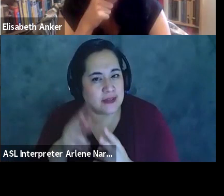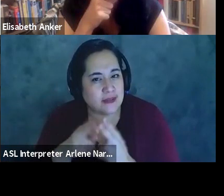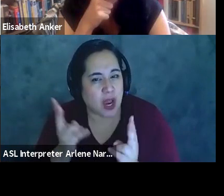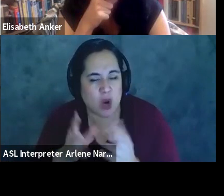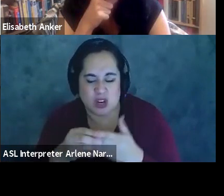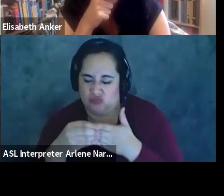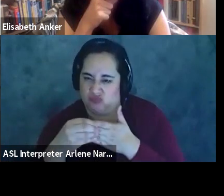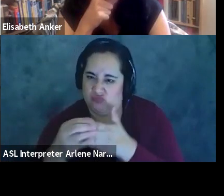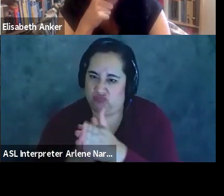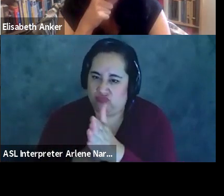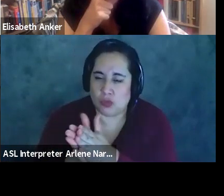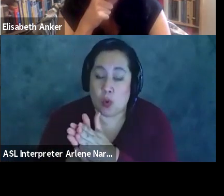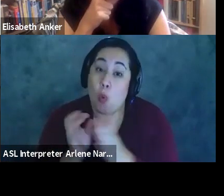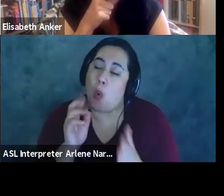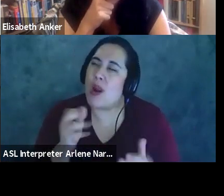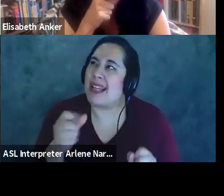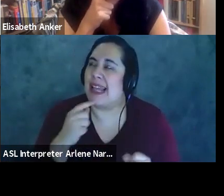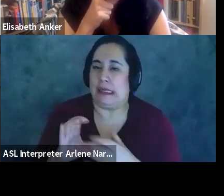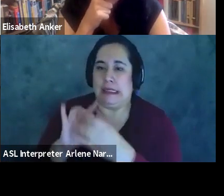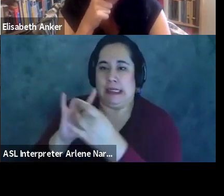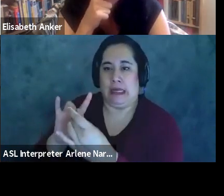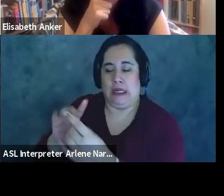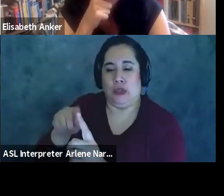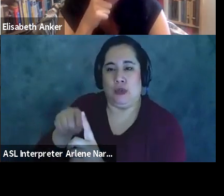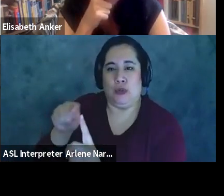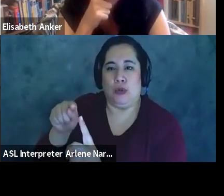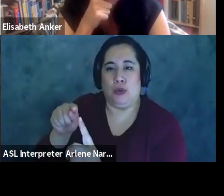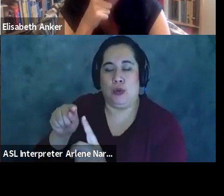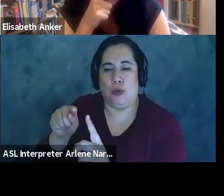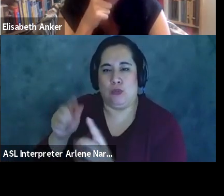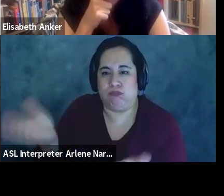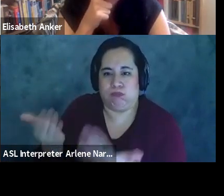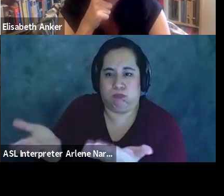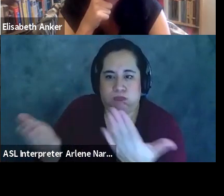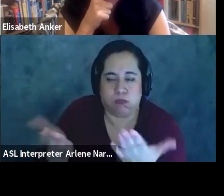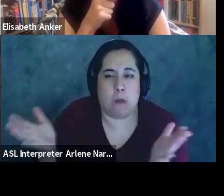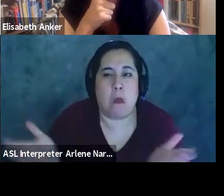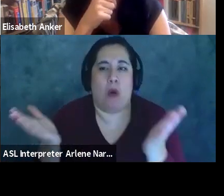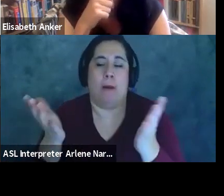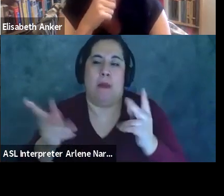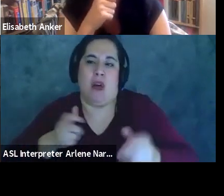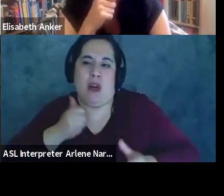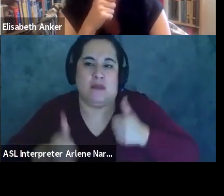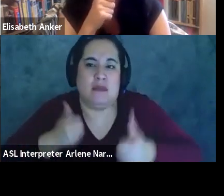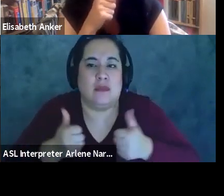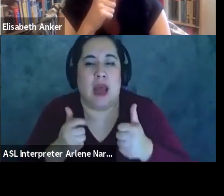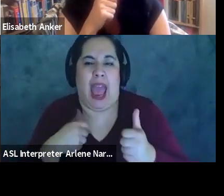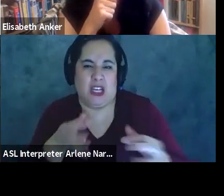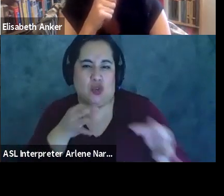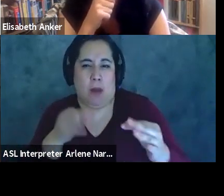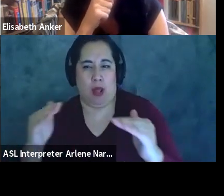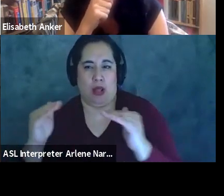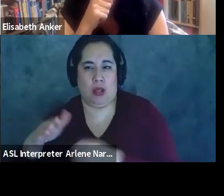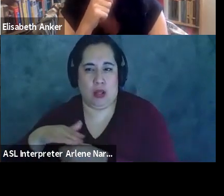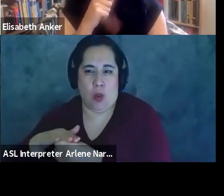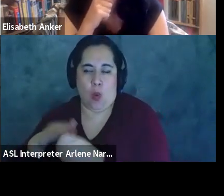driven around or connected to the kinds of mobilizations I was describing on a lower scale.